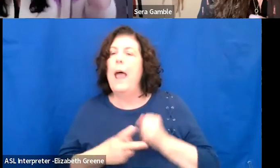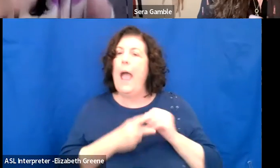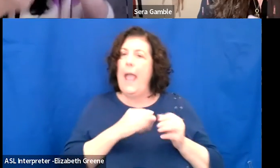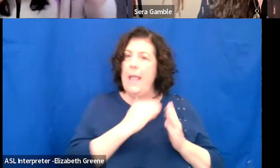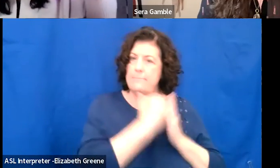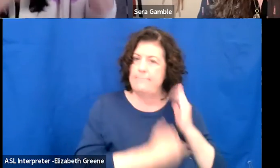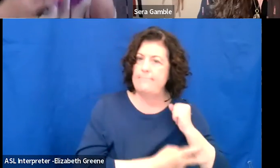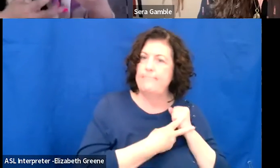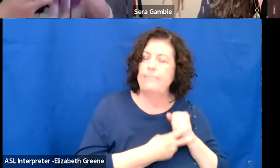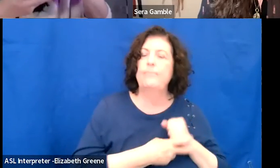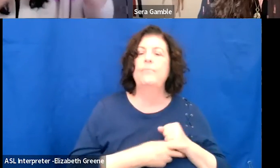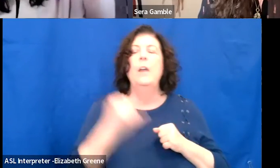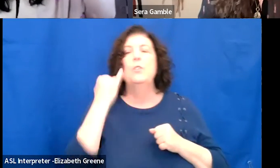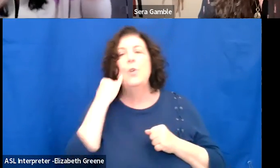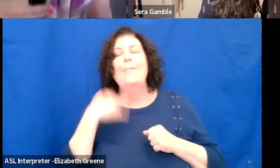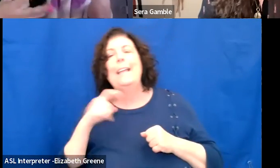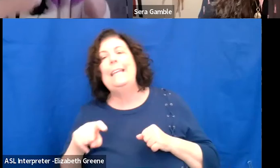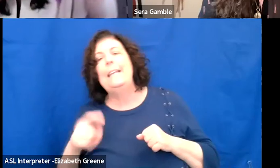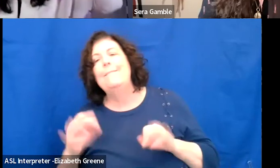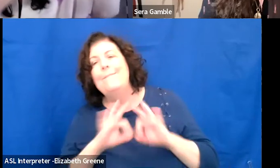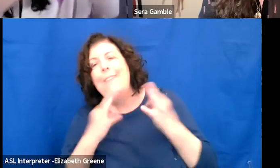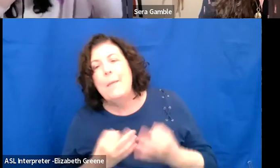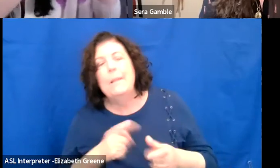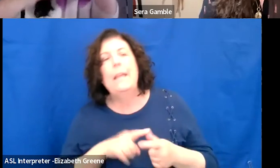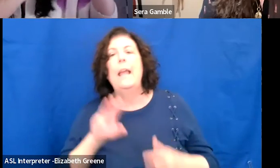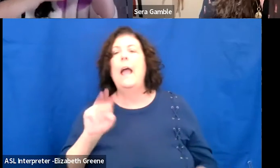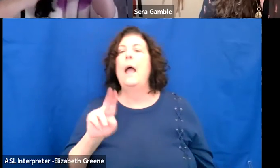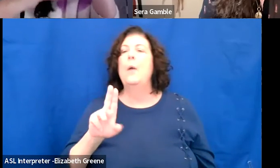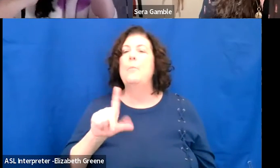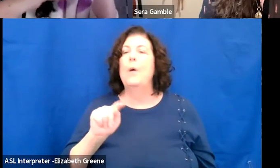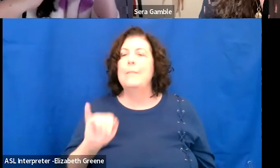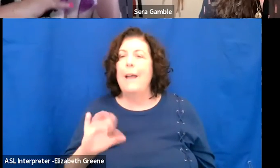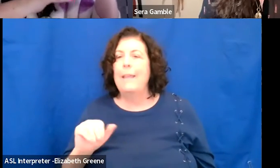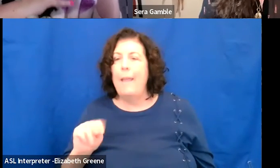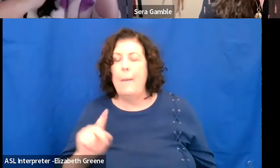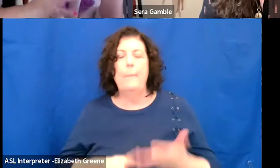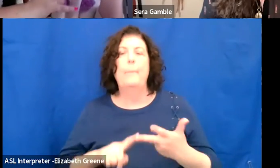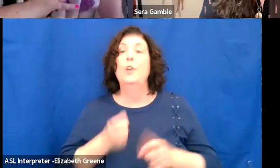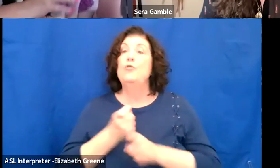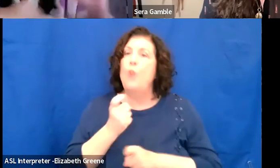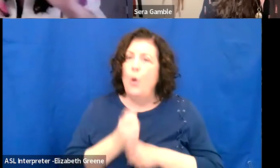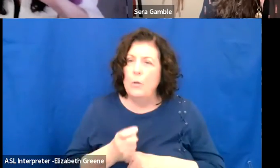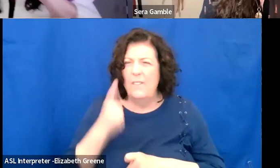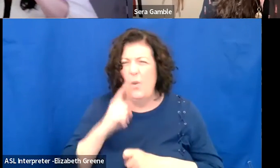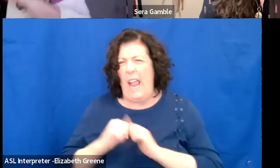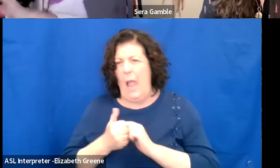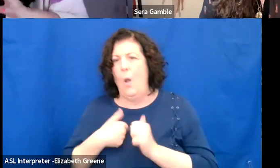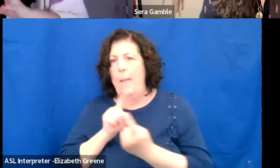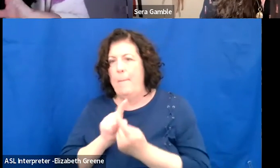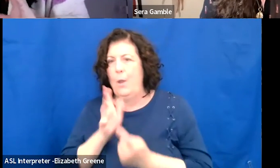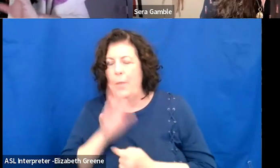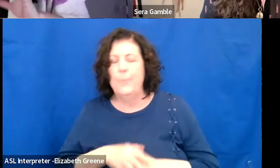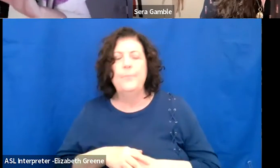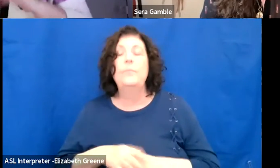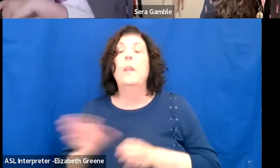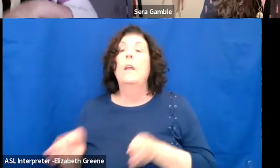needed family, I needed multicam, I needed jokes, I needed, right? That was such a specific thing that we were looking for there. Then for With Love,